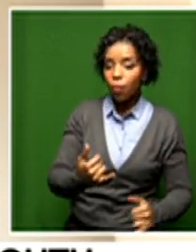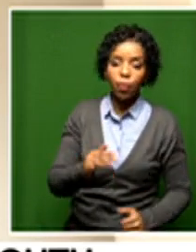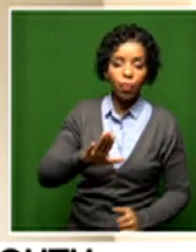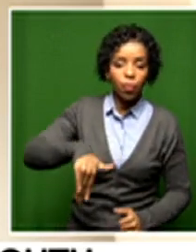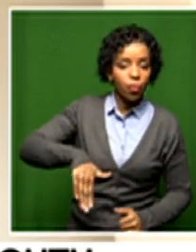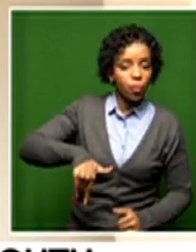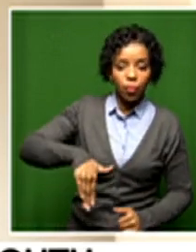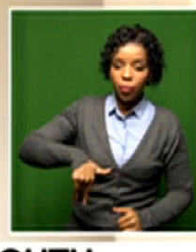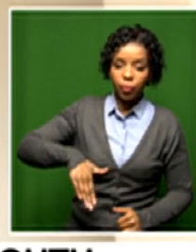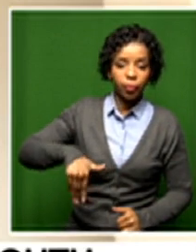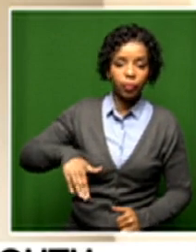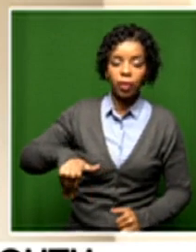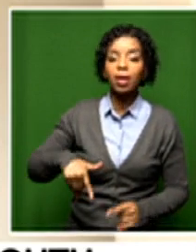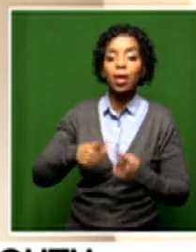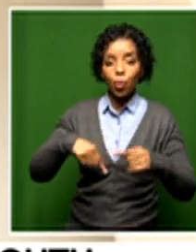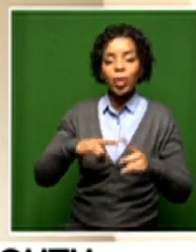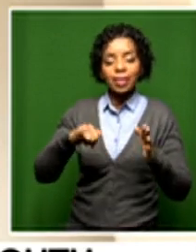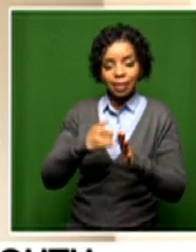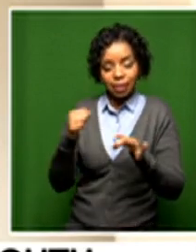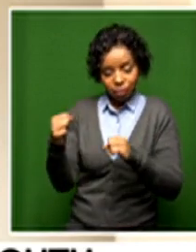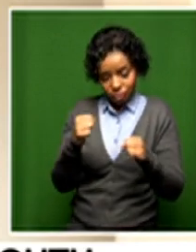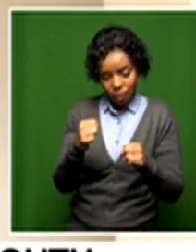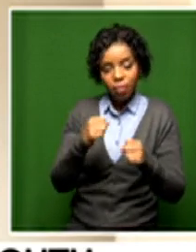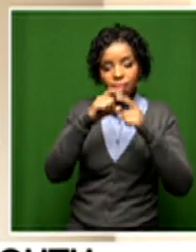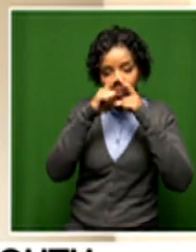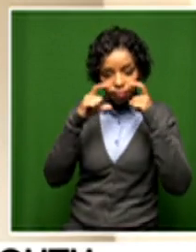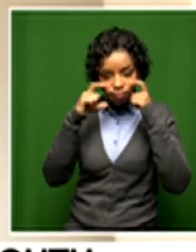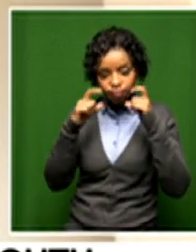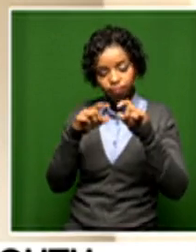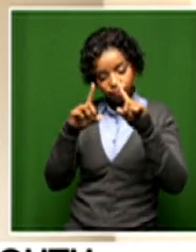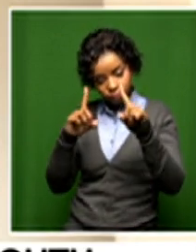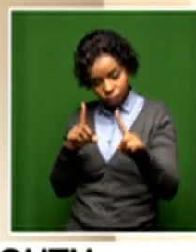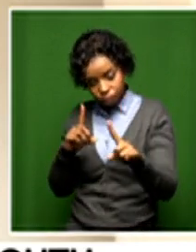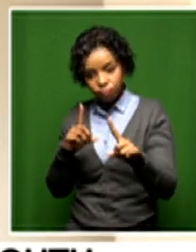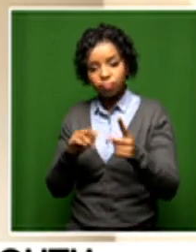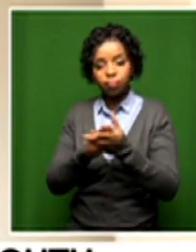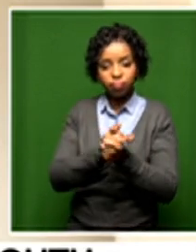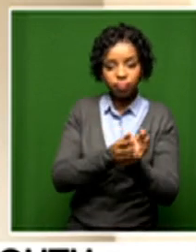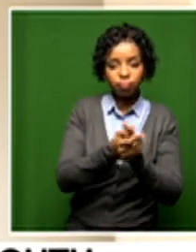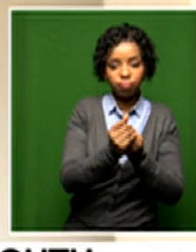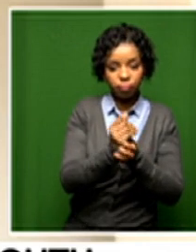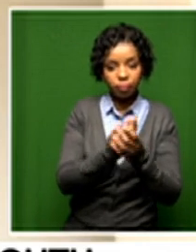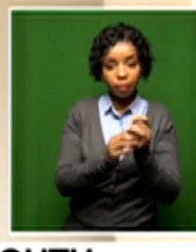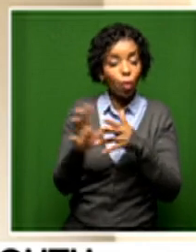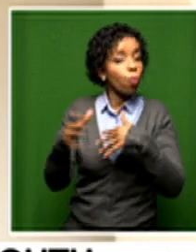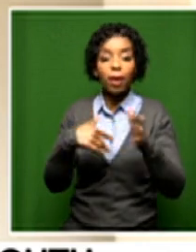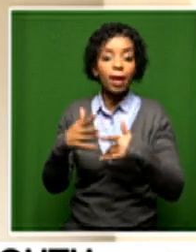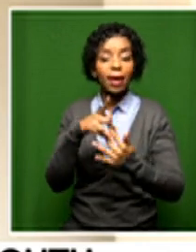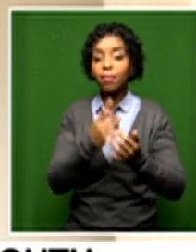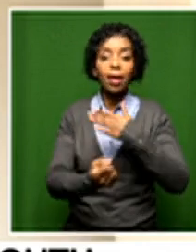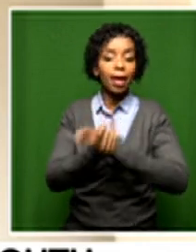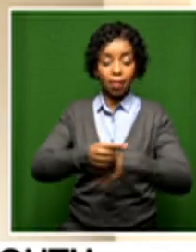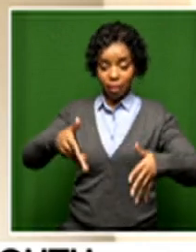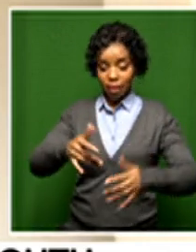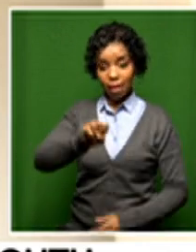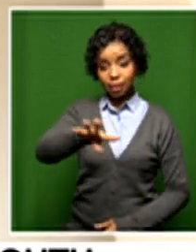have to keep to containment measures and just remember that whatever happened in South Africa, so that we didn't get as much of the mortality